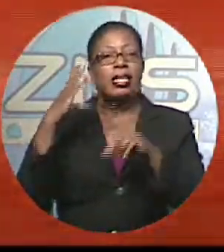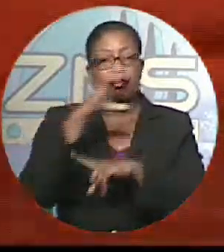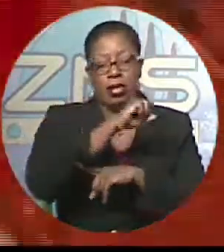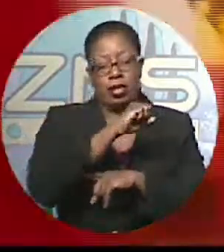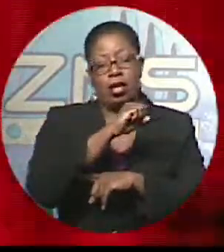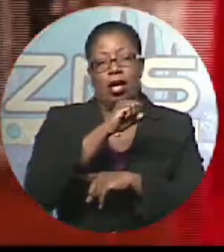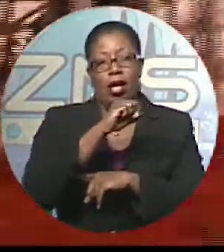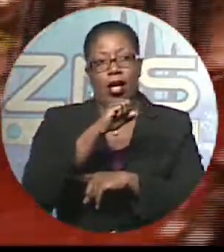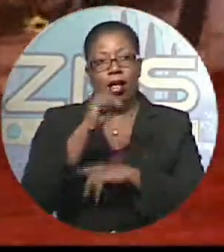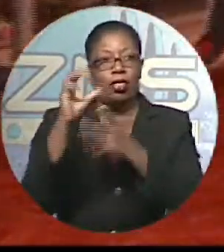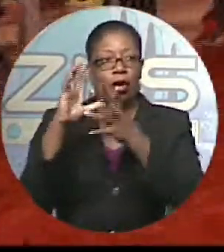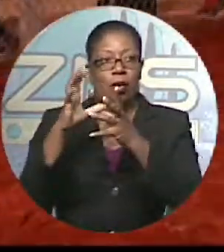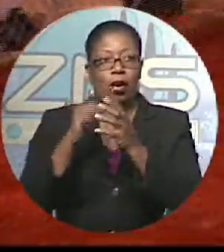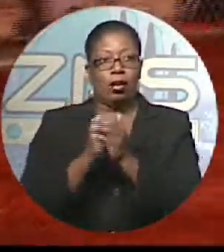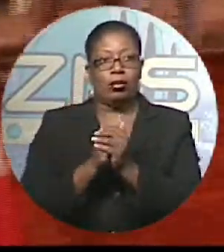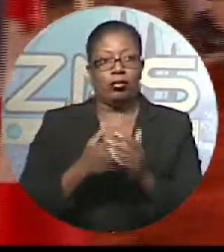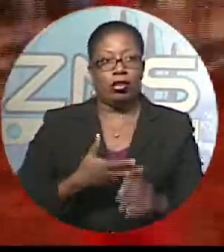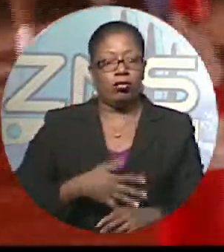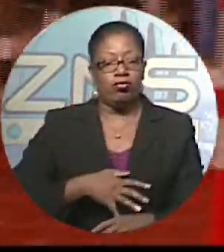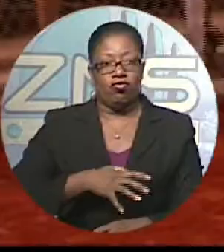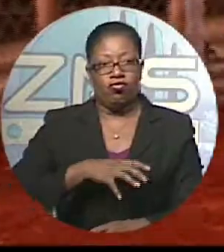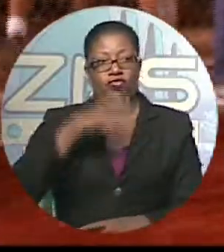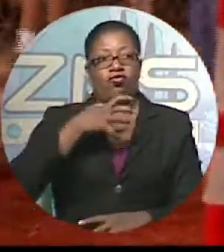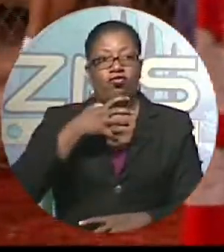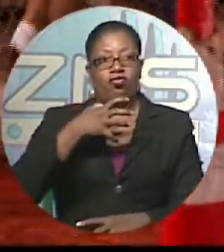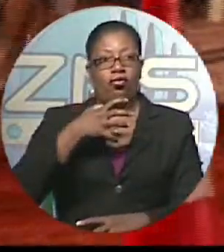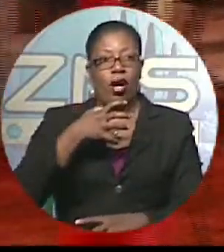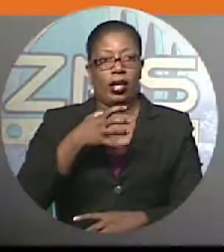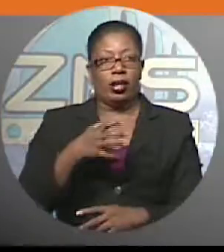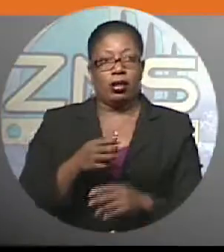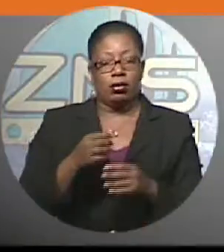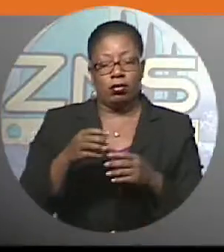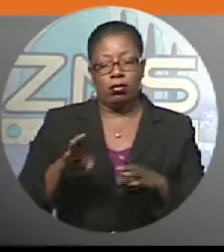for Kelsey: anger management.